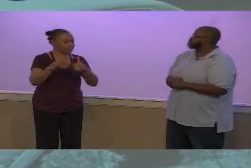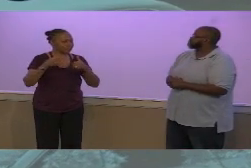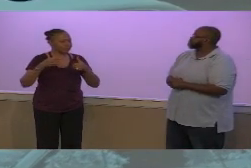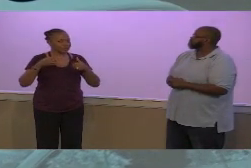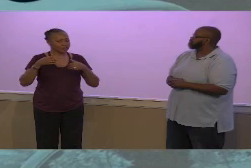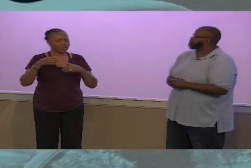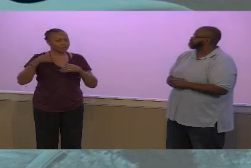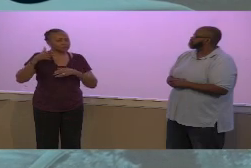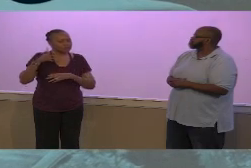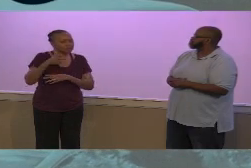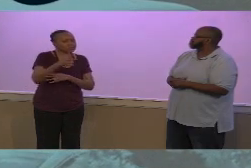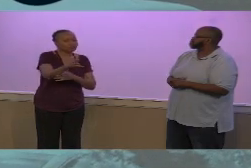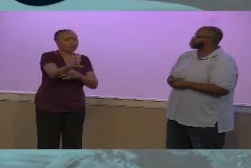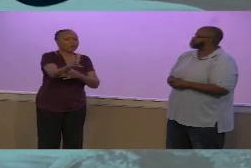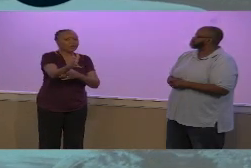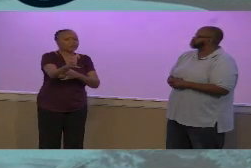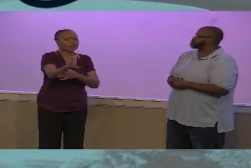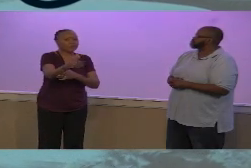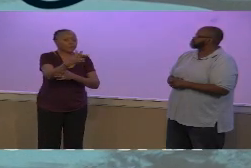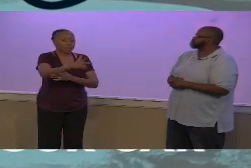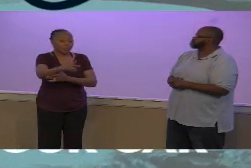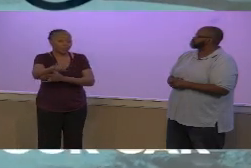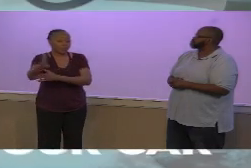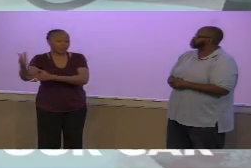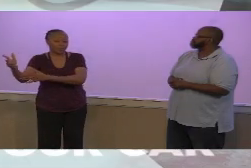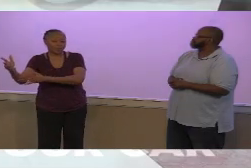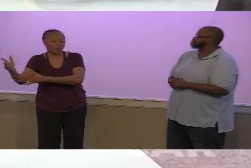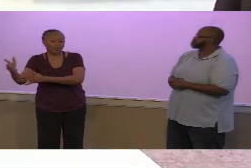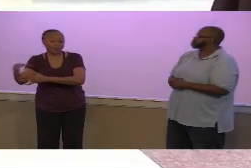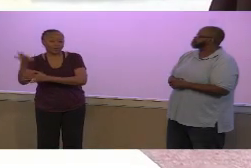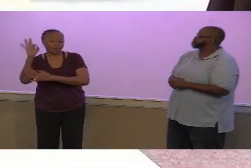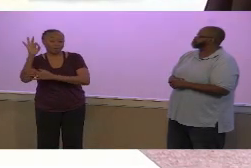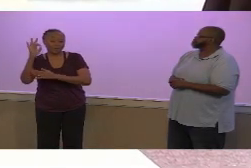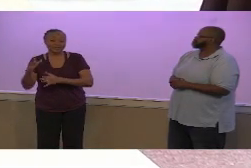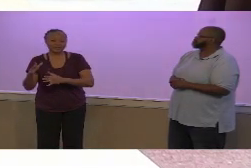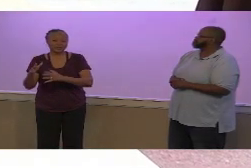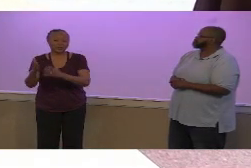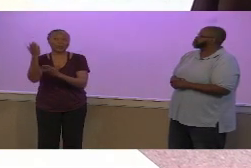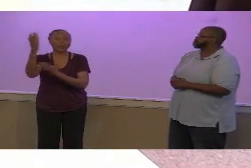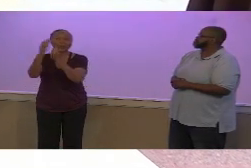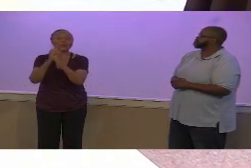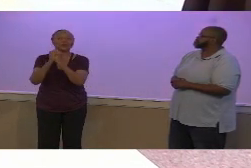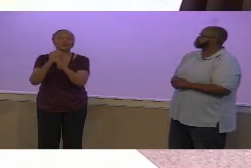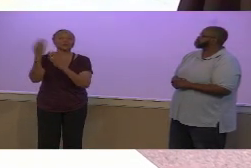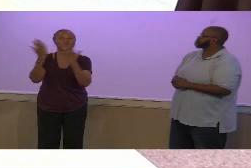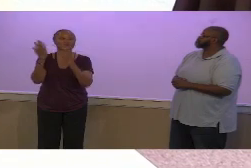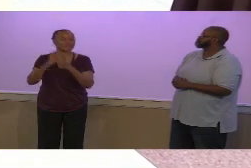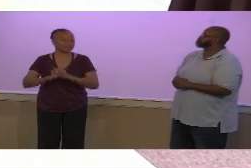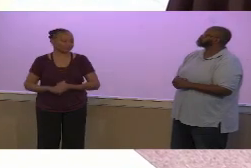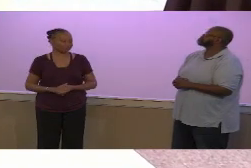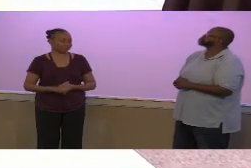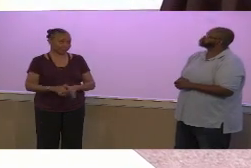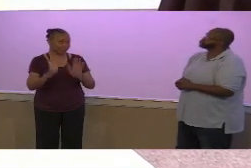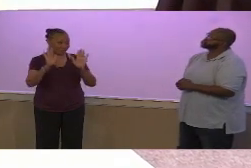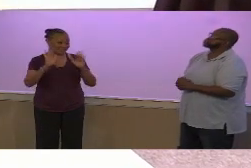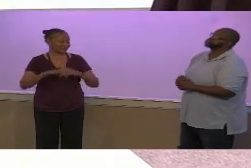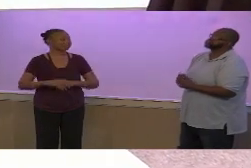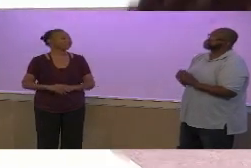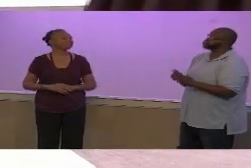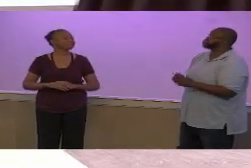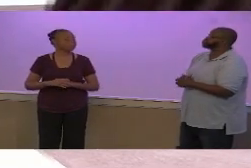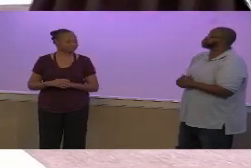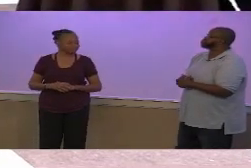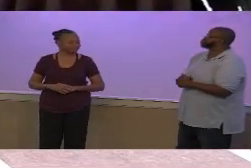drive-in pastoral worship service. All right. Wow, that's going to be so amazing.